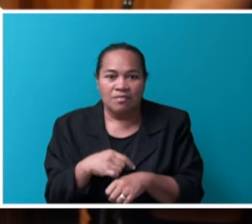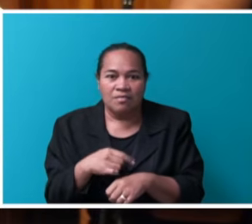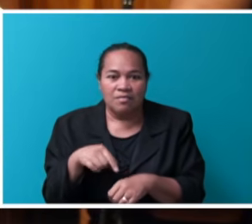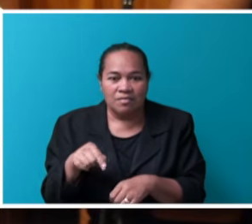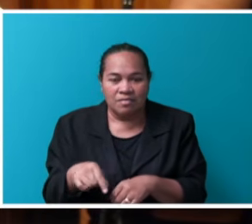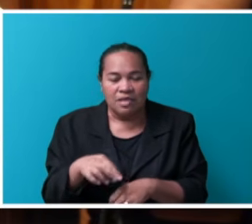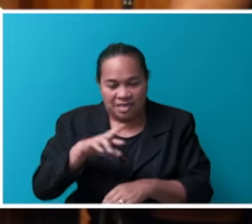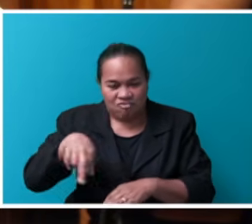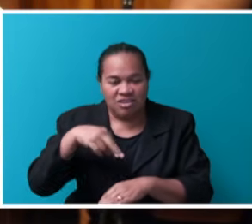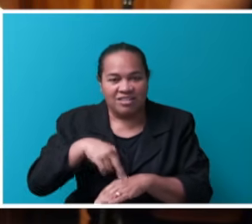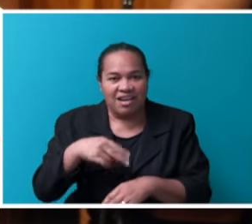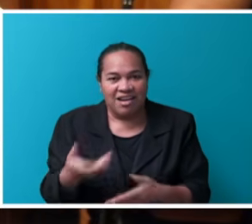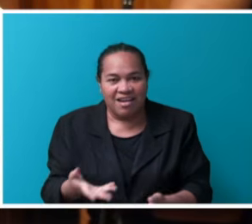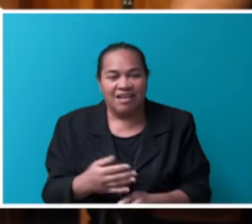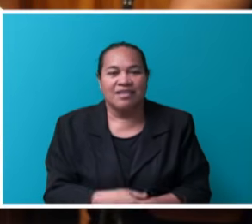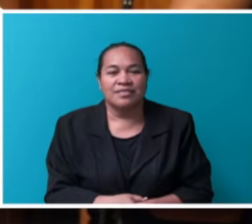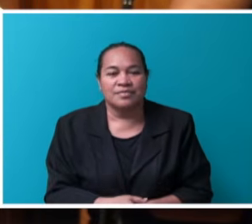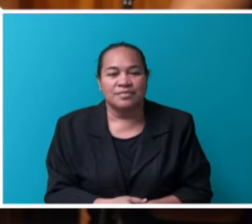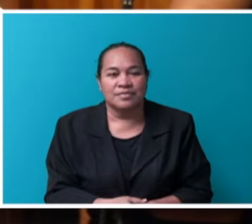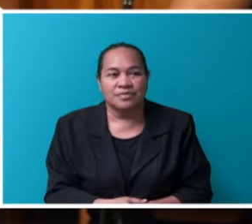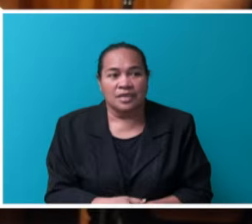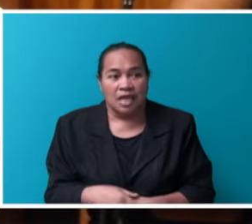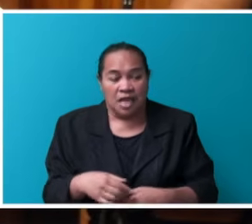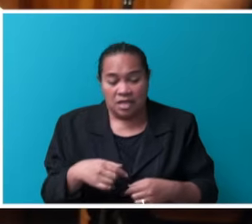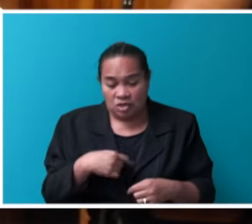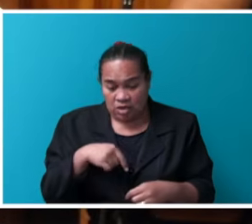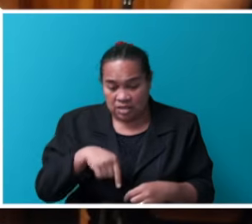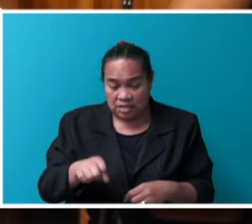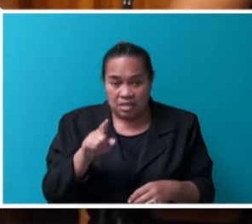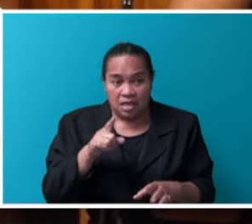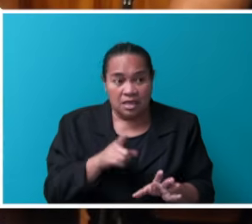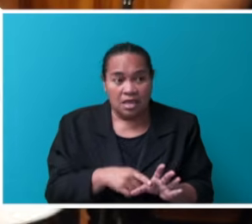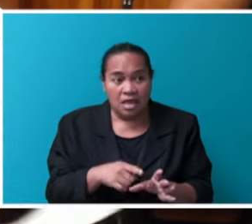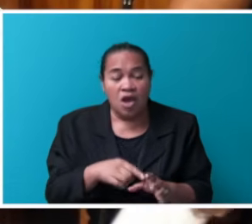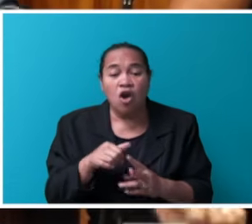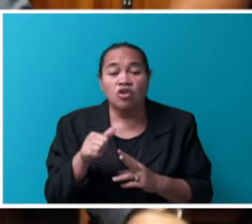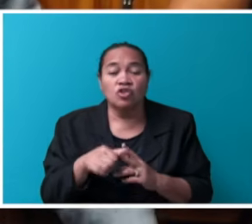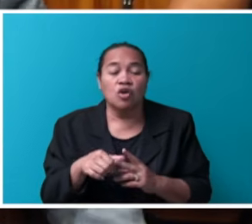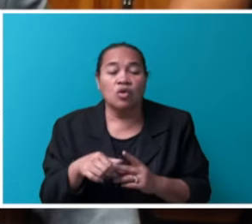Mr. Speaker. Our priorities in the coming financial year also include upgrading